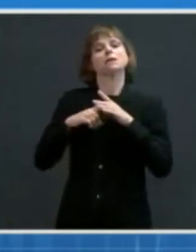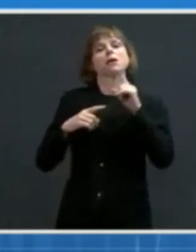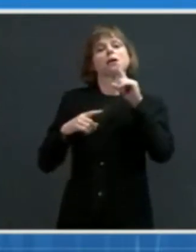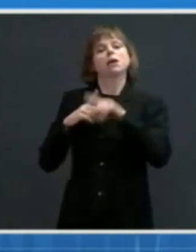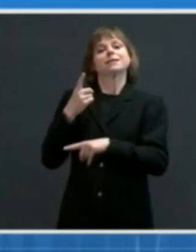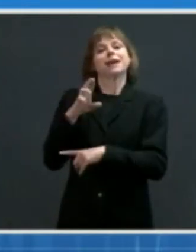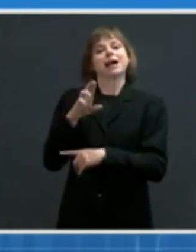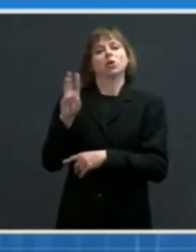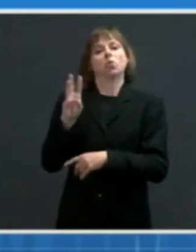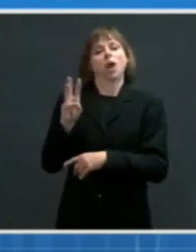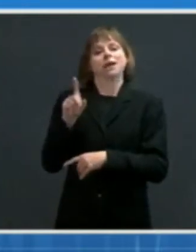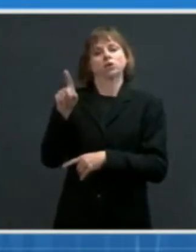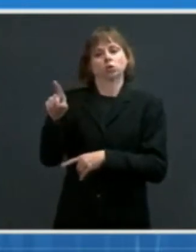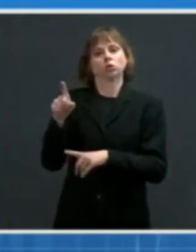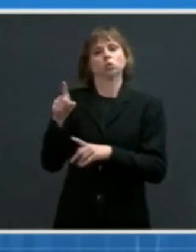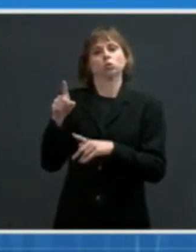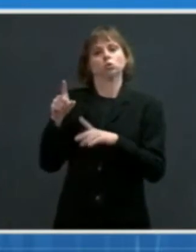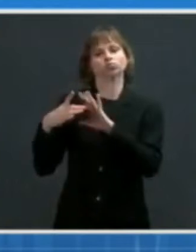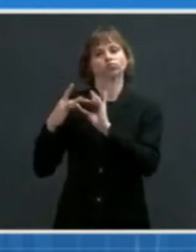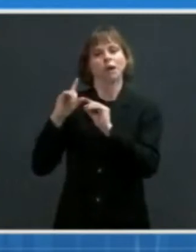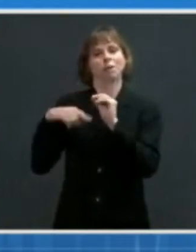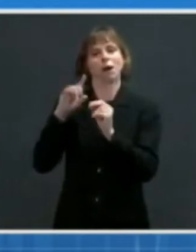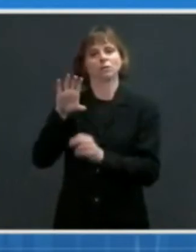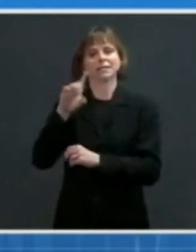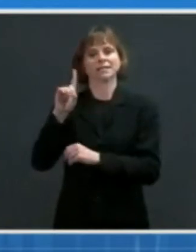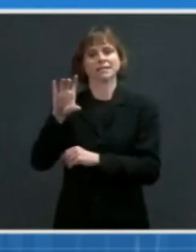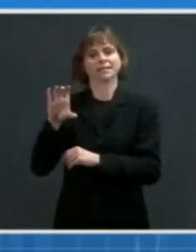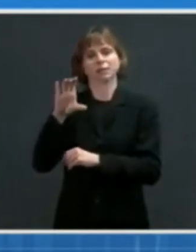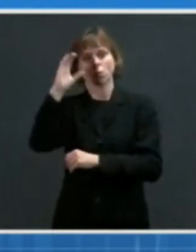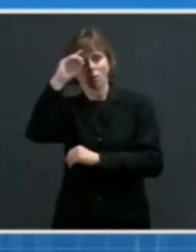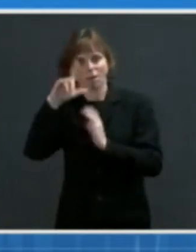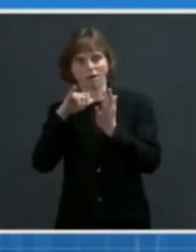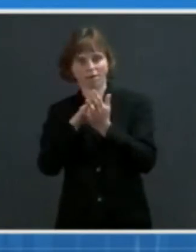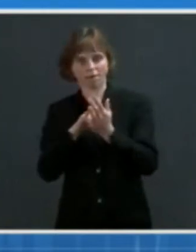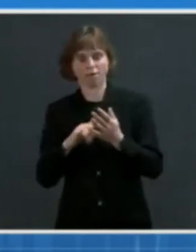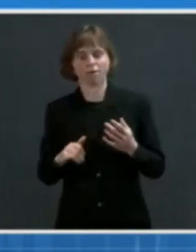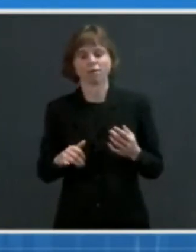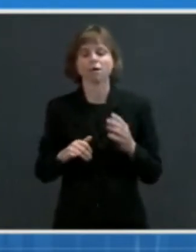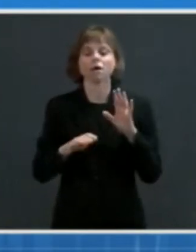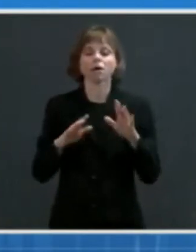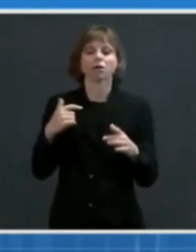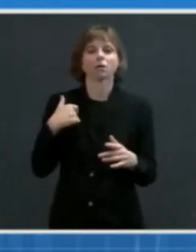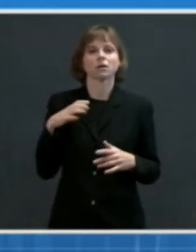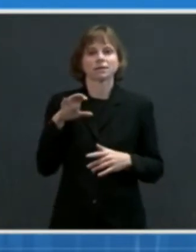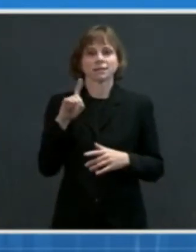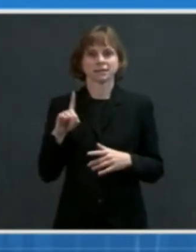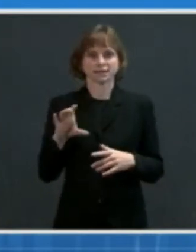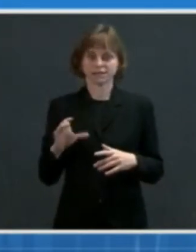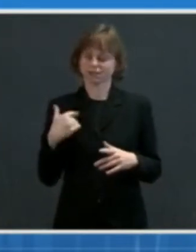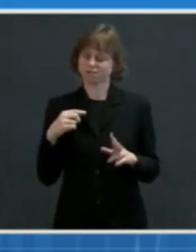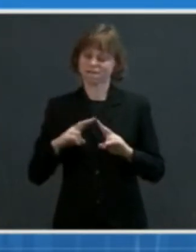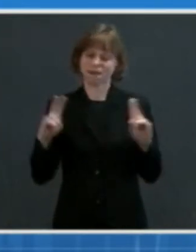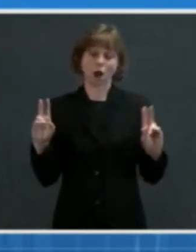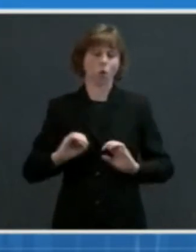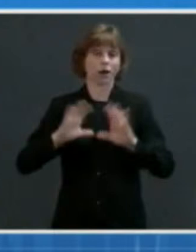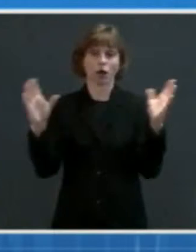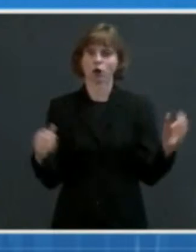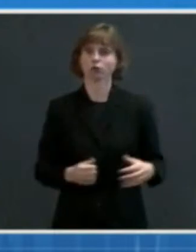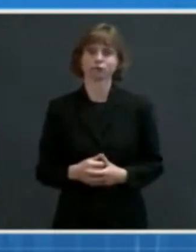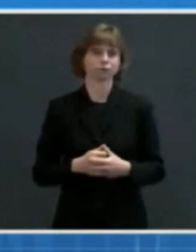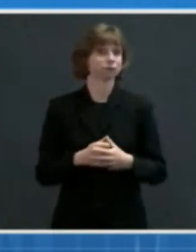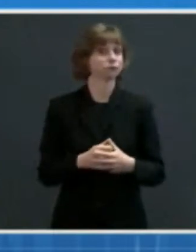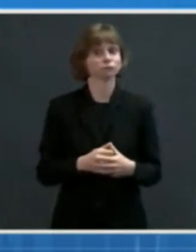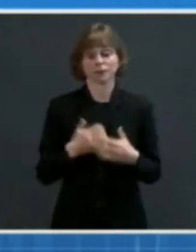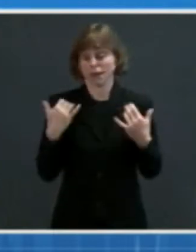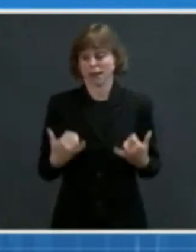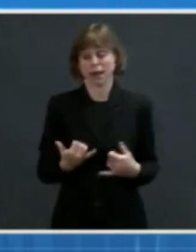and then I'll add some comments. Thank you for the question. I think we at the CDC have been very clear that now is not the time